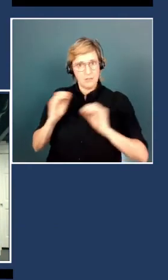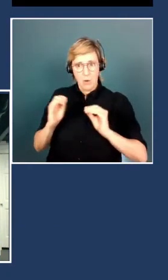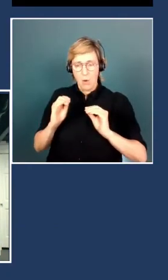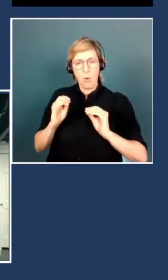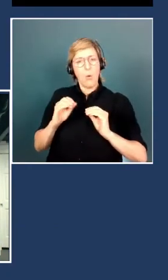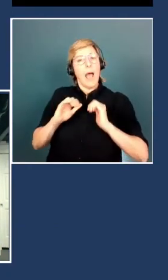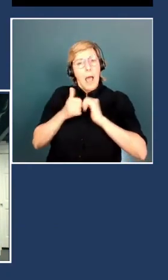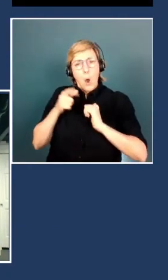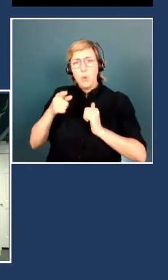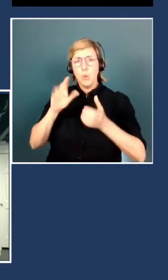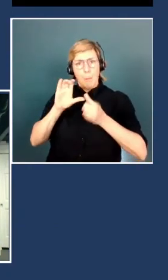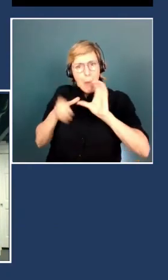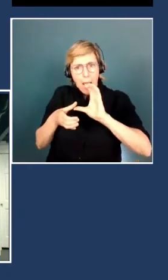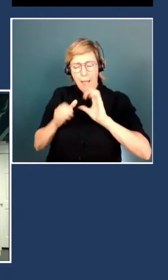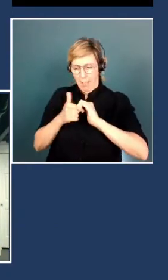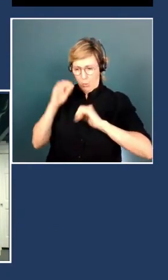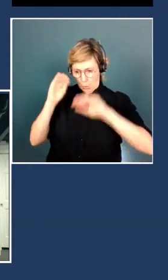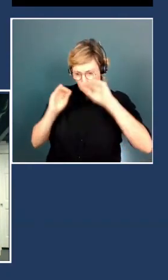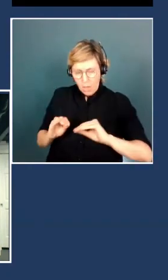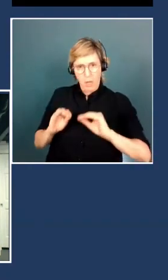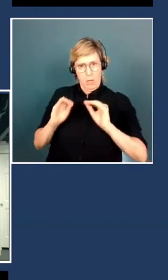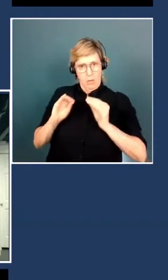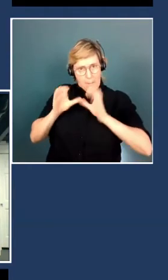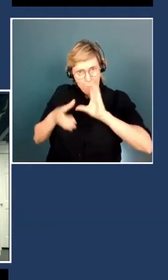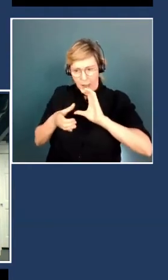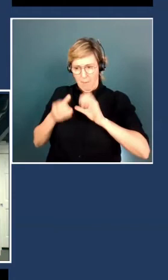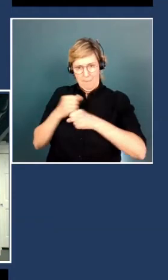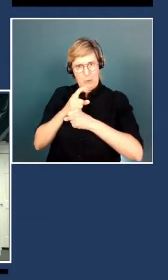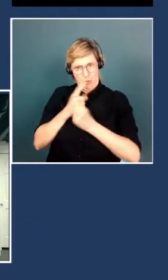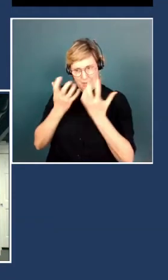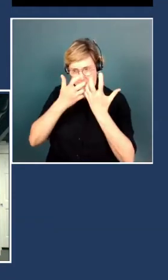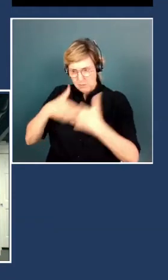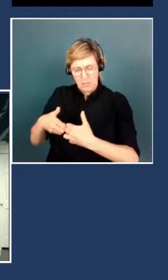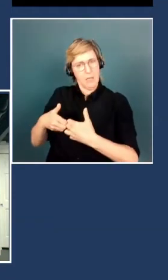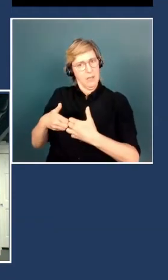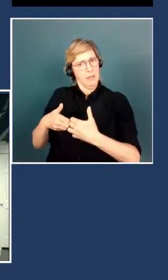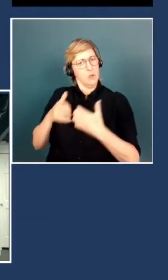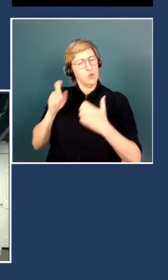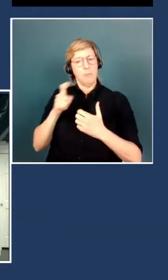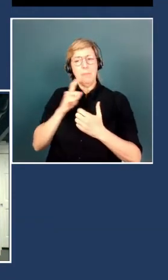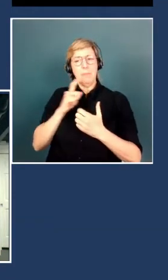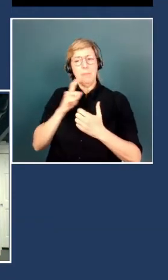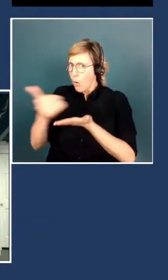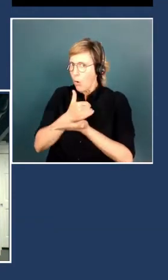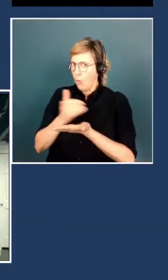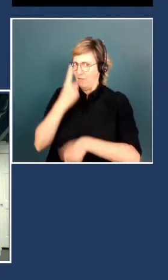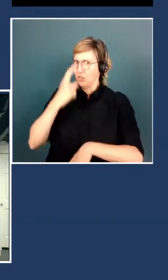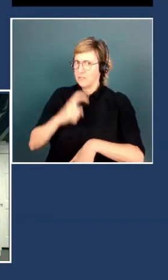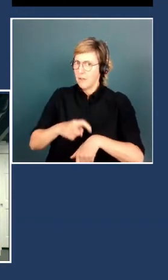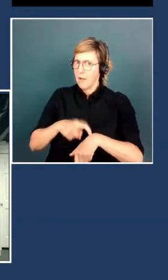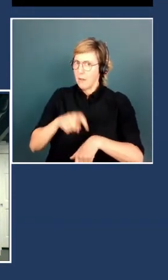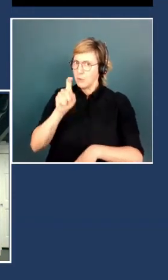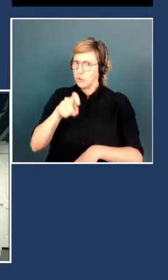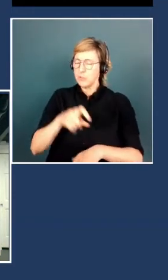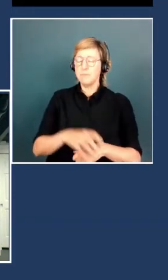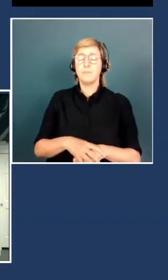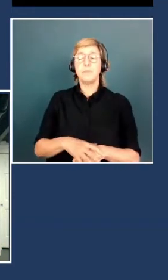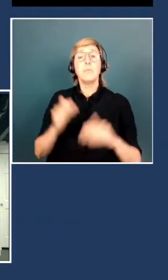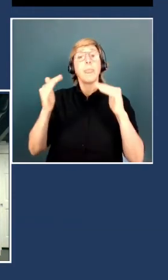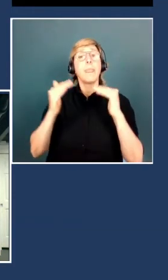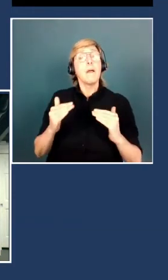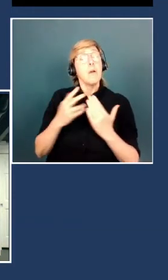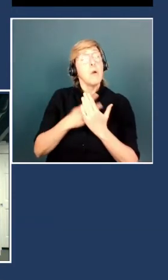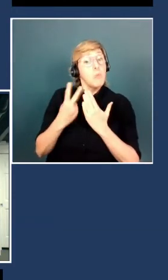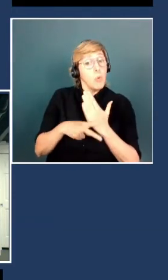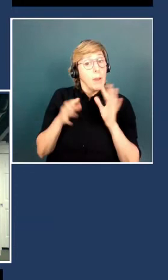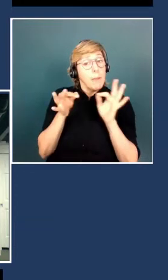going back to your code and compiling it again. So you want to try to be thorough the first time. When it comes to the programming language,